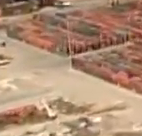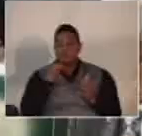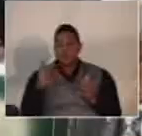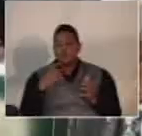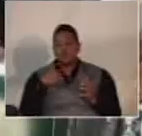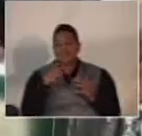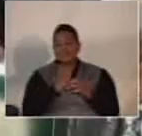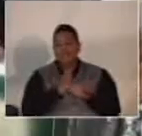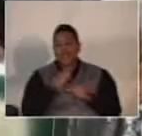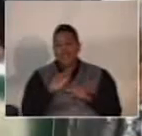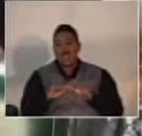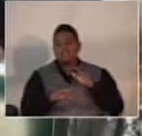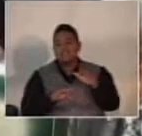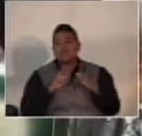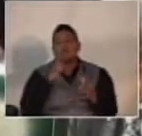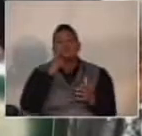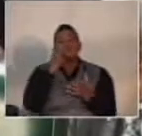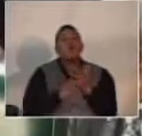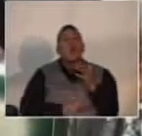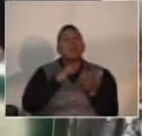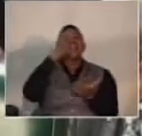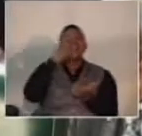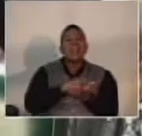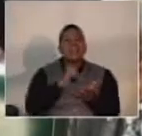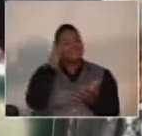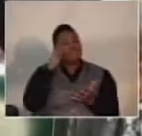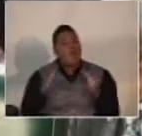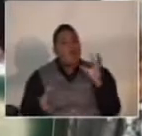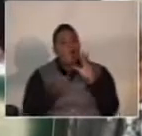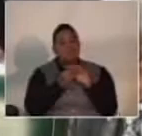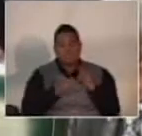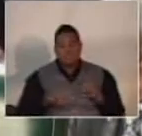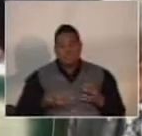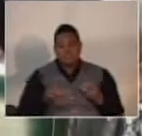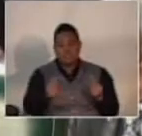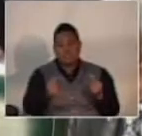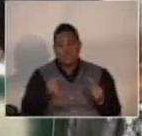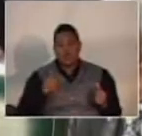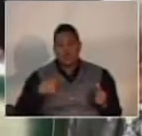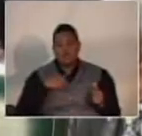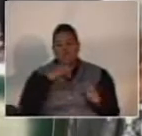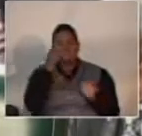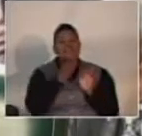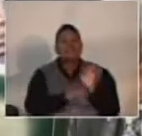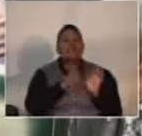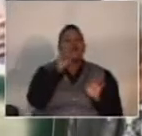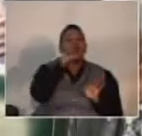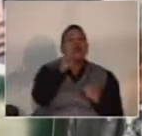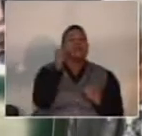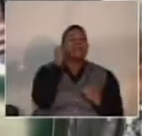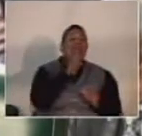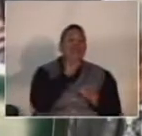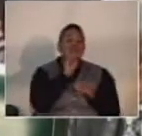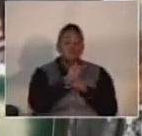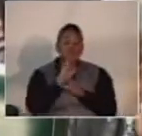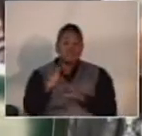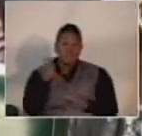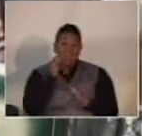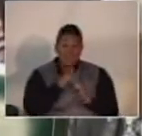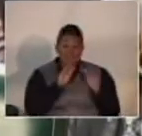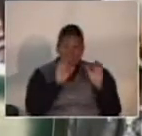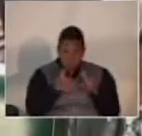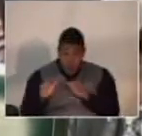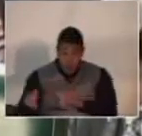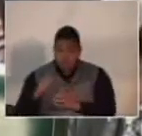step which is costless in terms of additional expenditure. We have simply asked every ministry or every entity